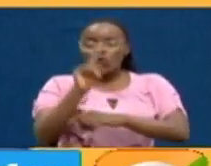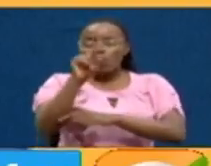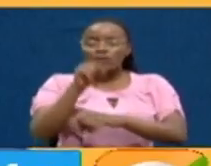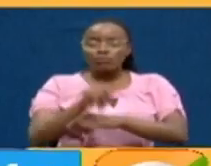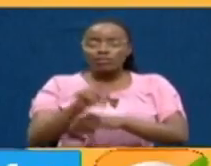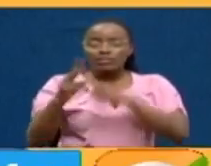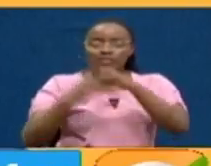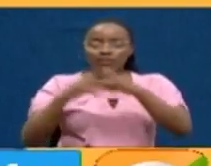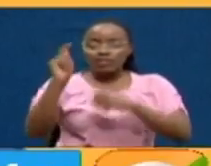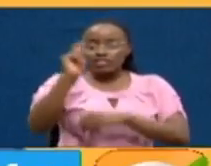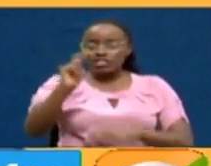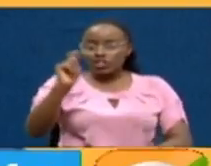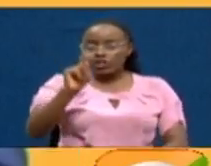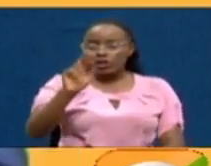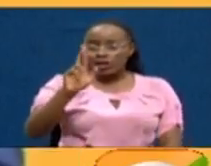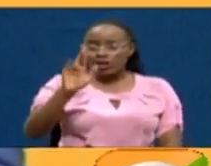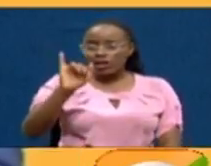trillion